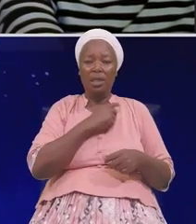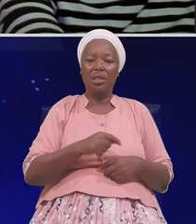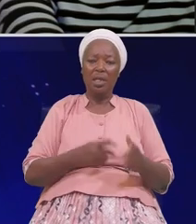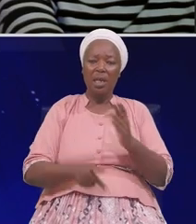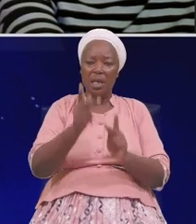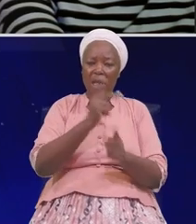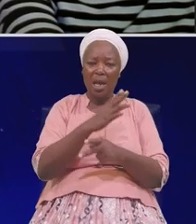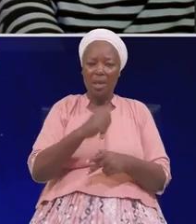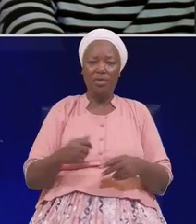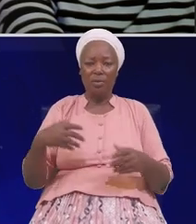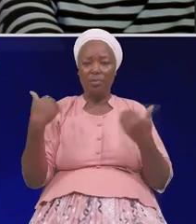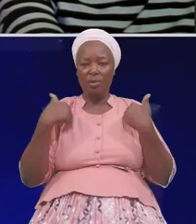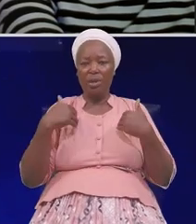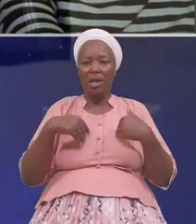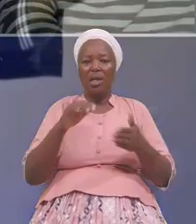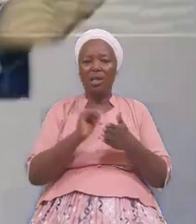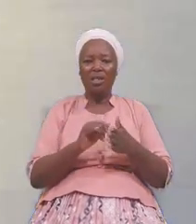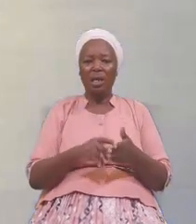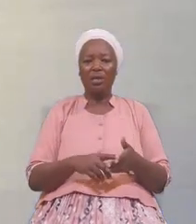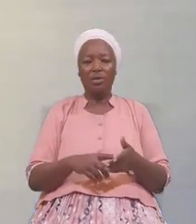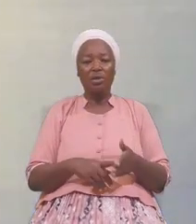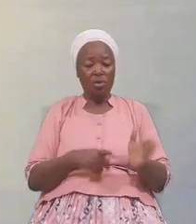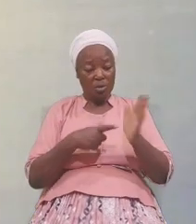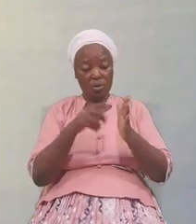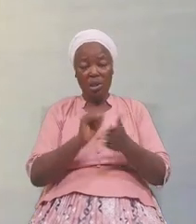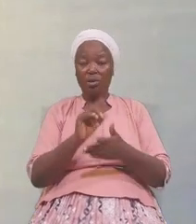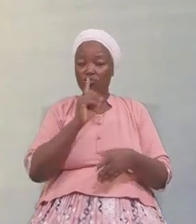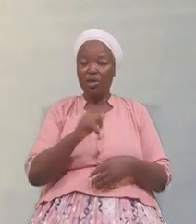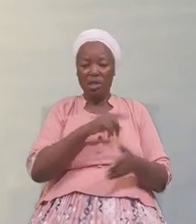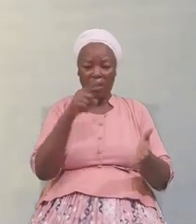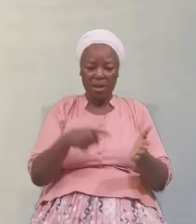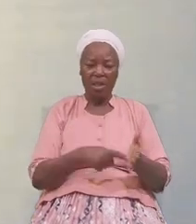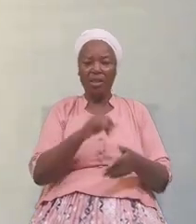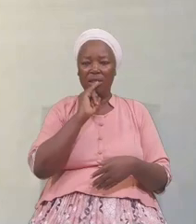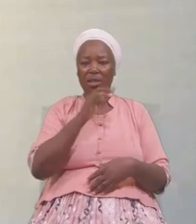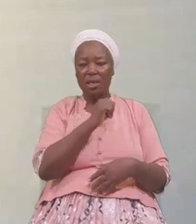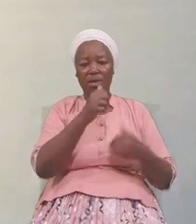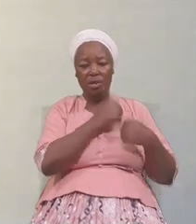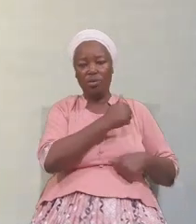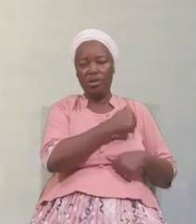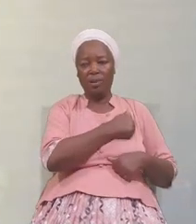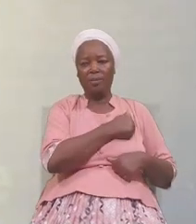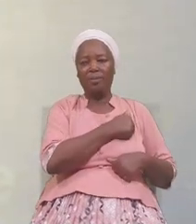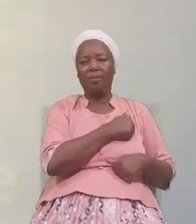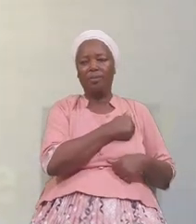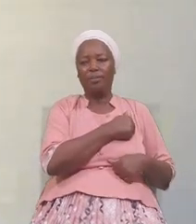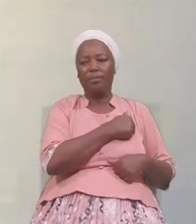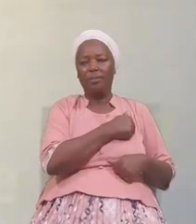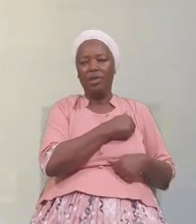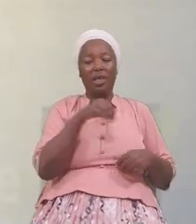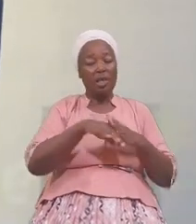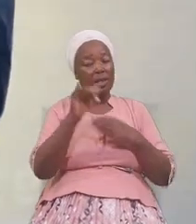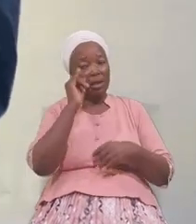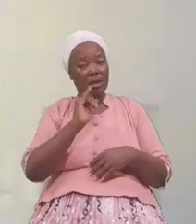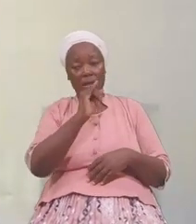of garment that marks him out, that is a soldier. In